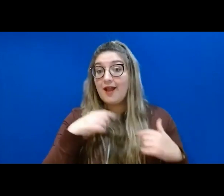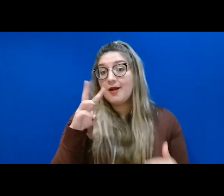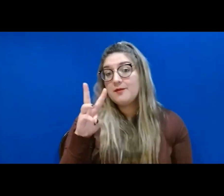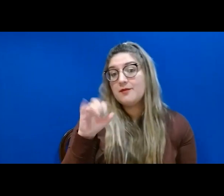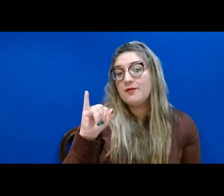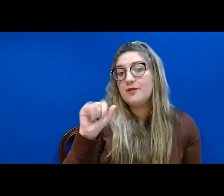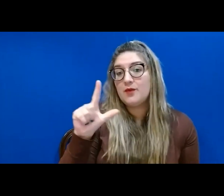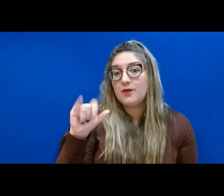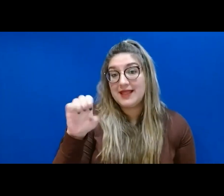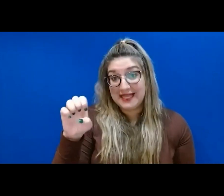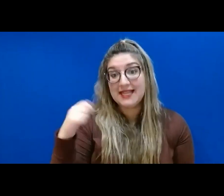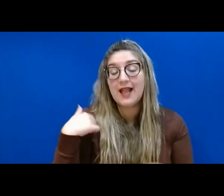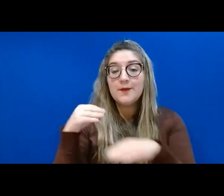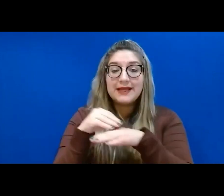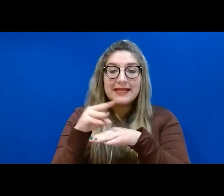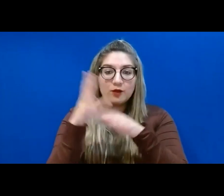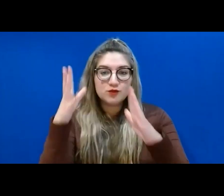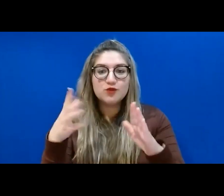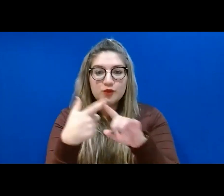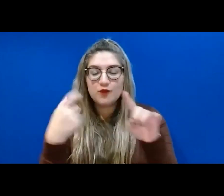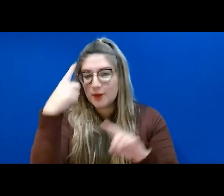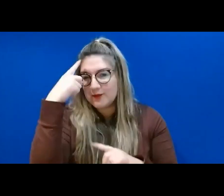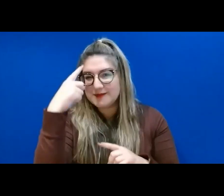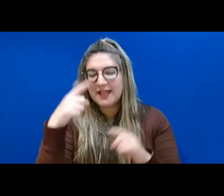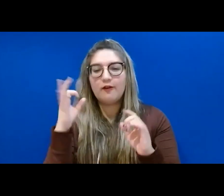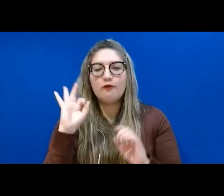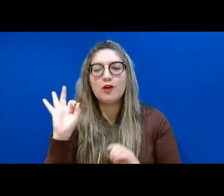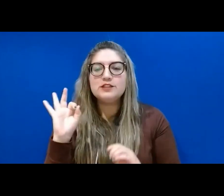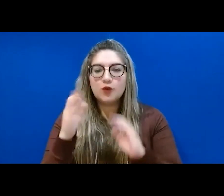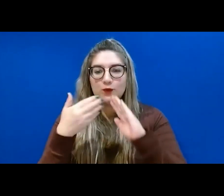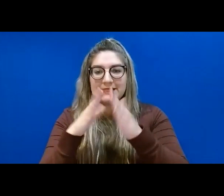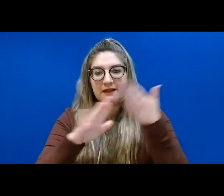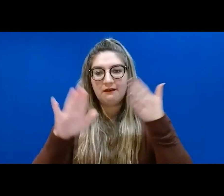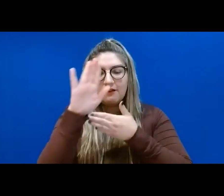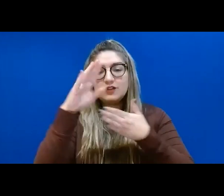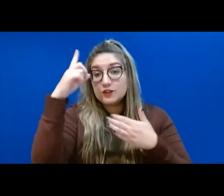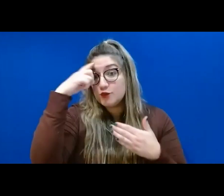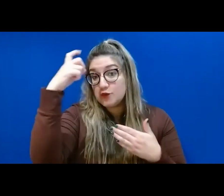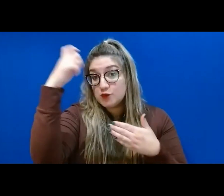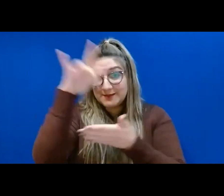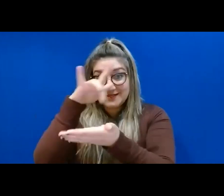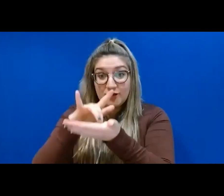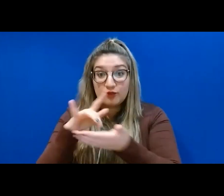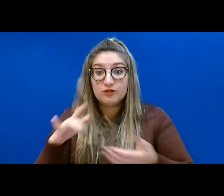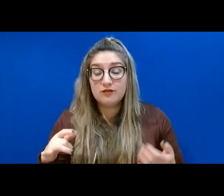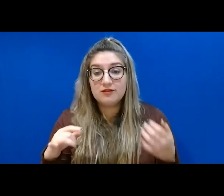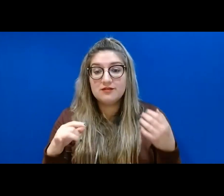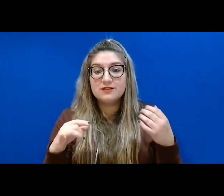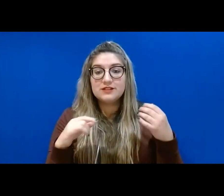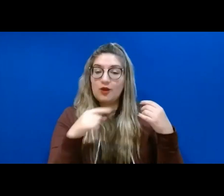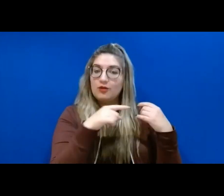the counselors from Fresno City College Dream Center. And when we're gonna be presenting as